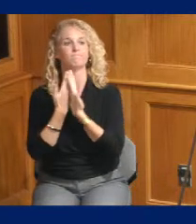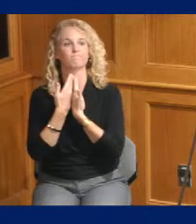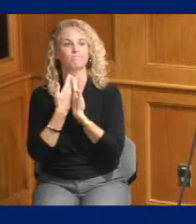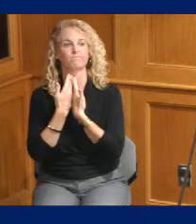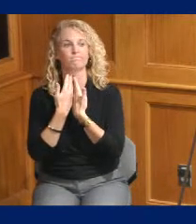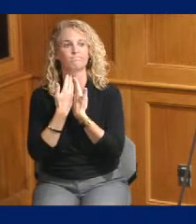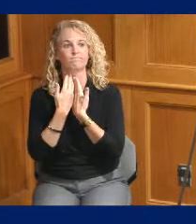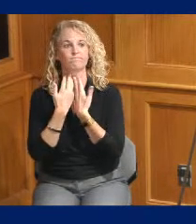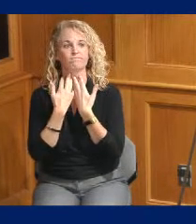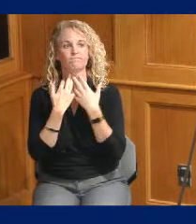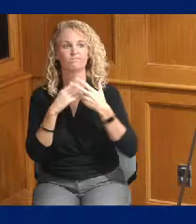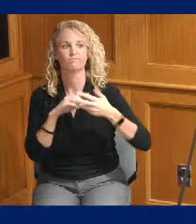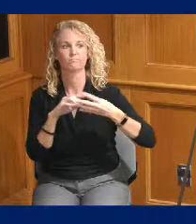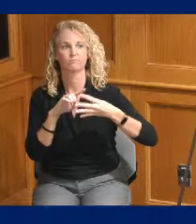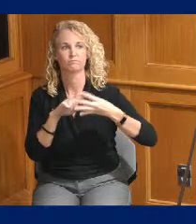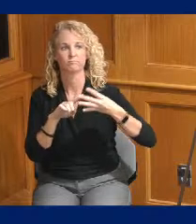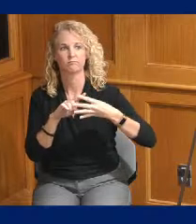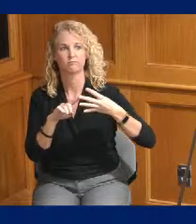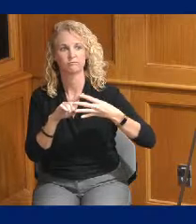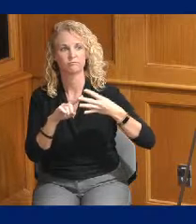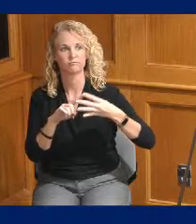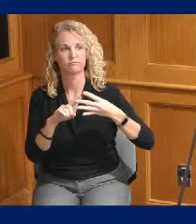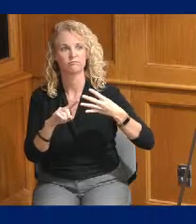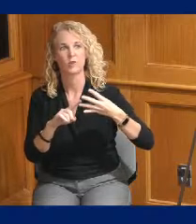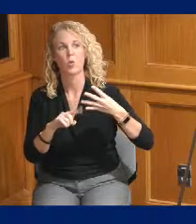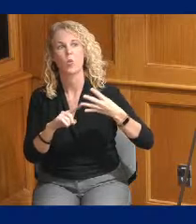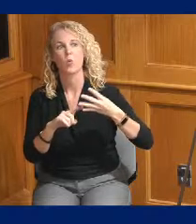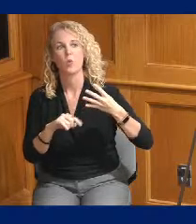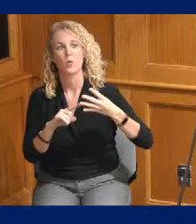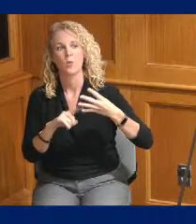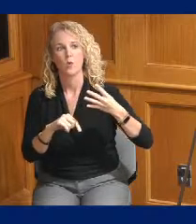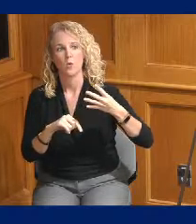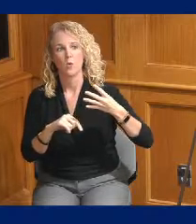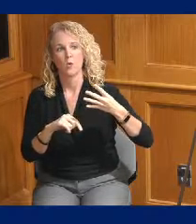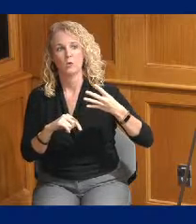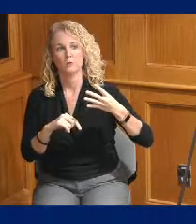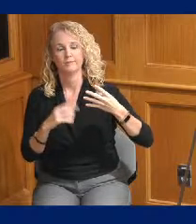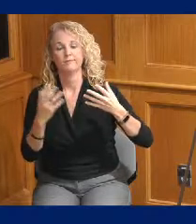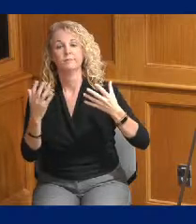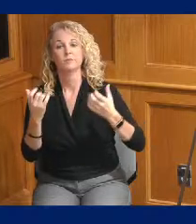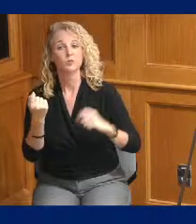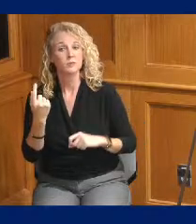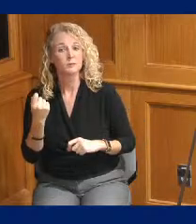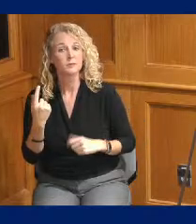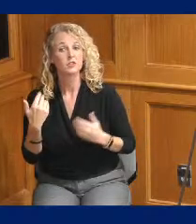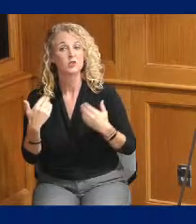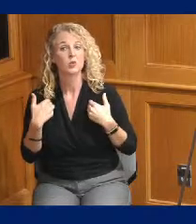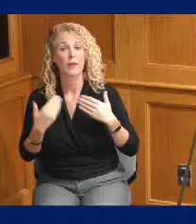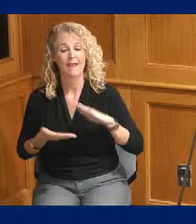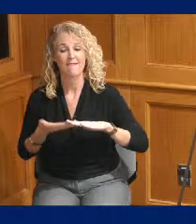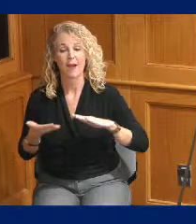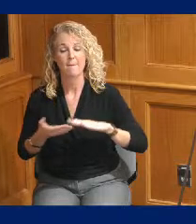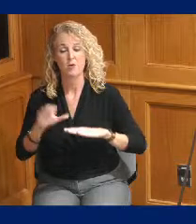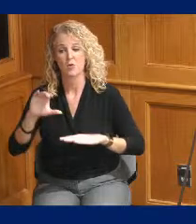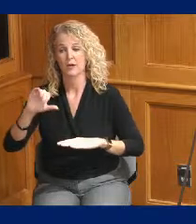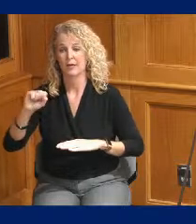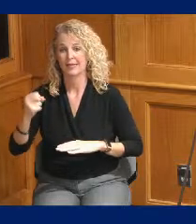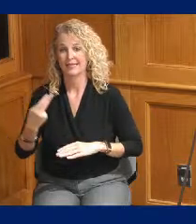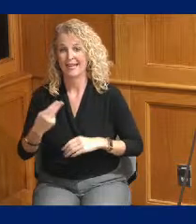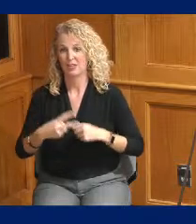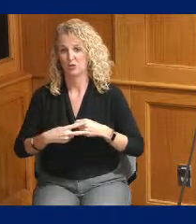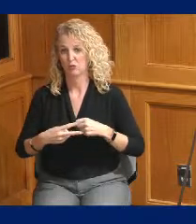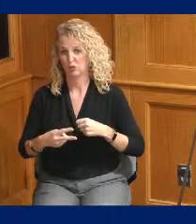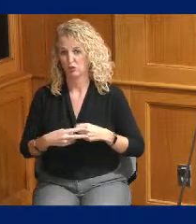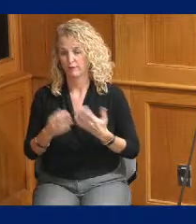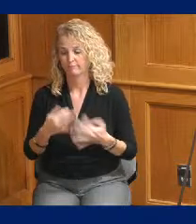so I talked about the first two. The last two we also look at when looking at rates are making sure there's sufficient operating cash reserves, which